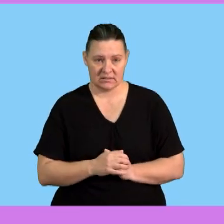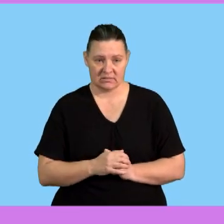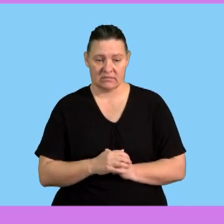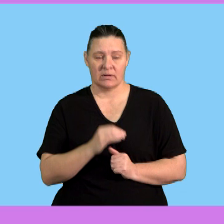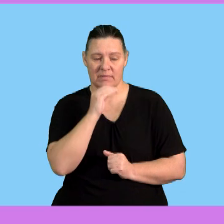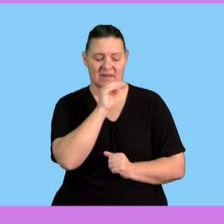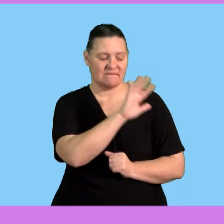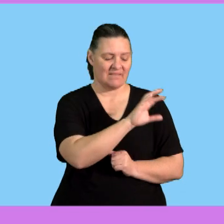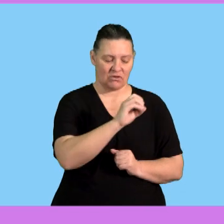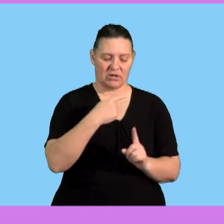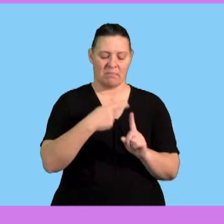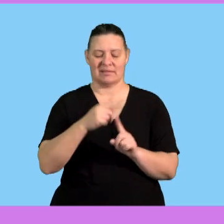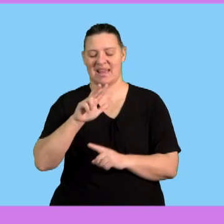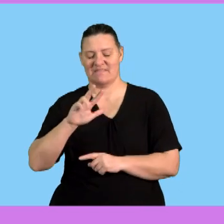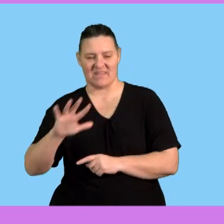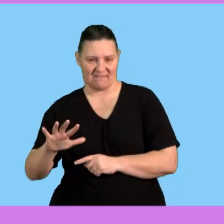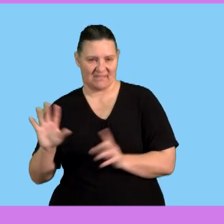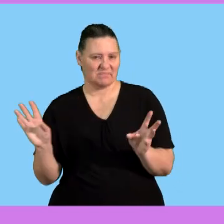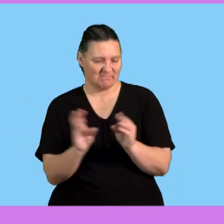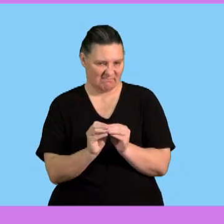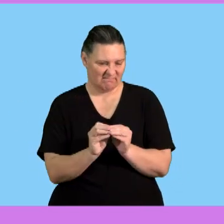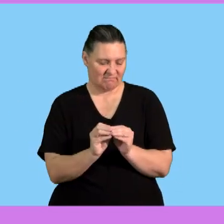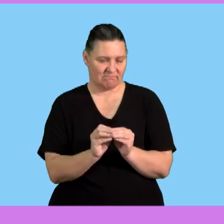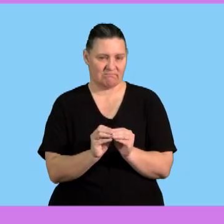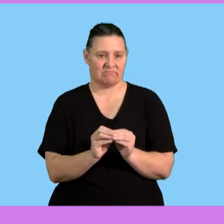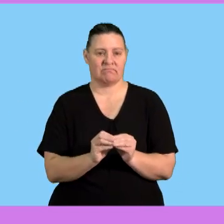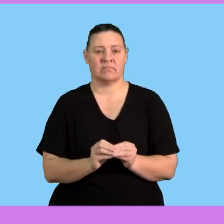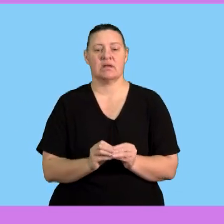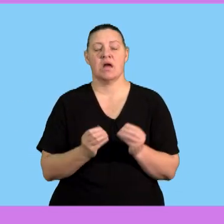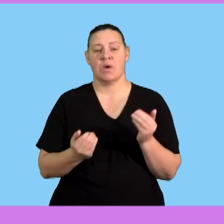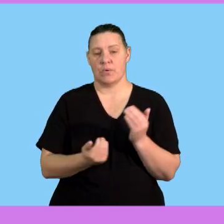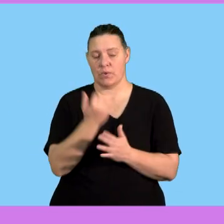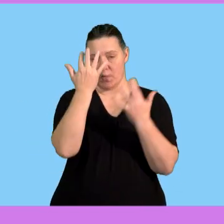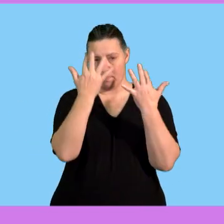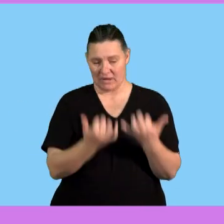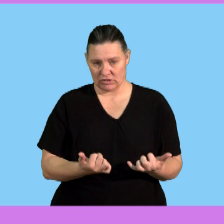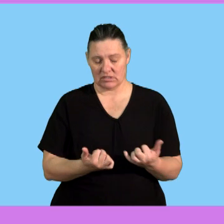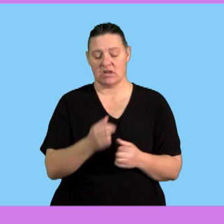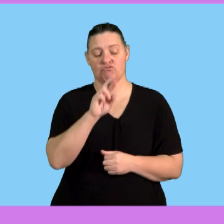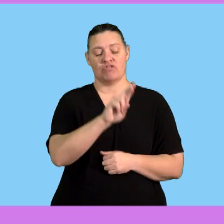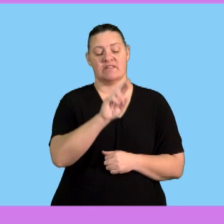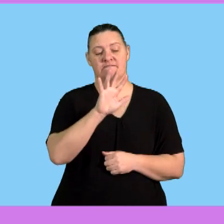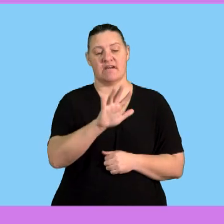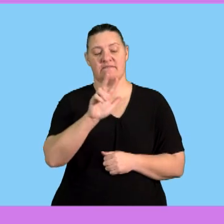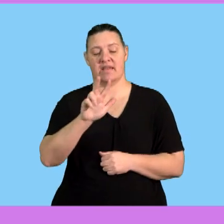plus the 85 Rand, and then she will now need to budget